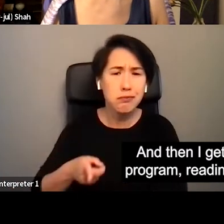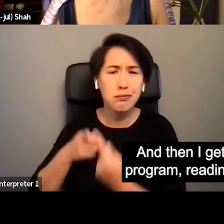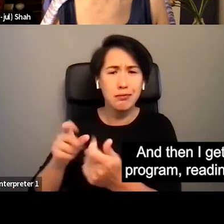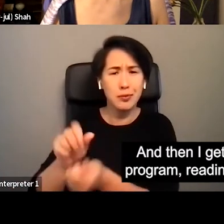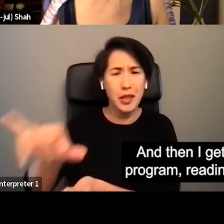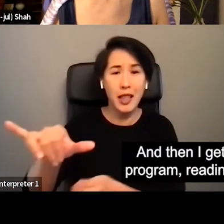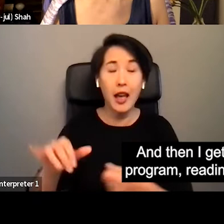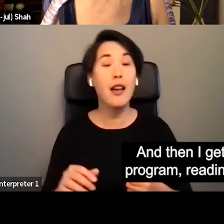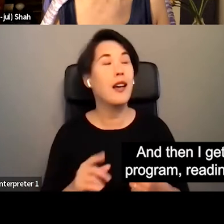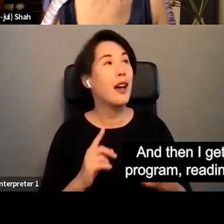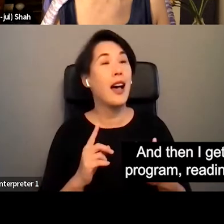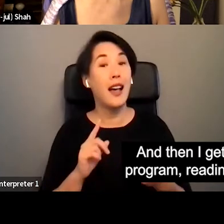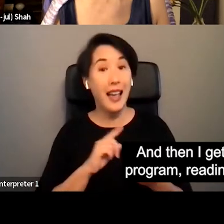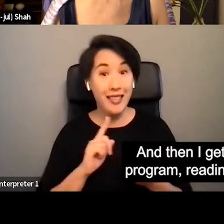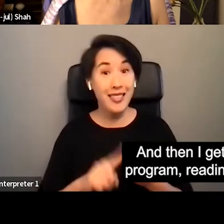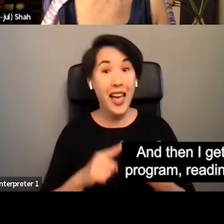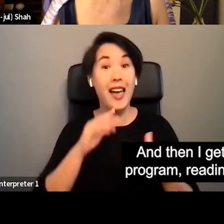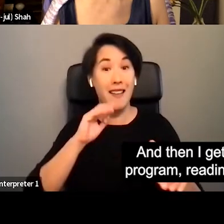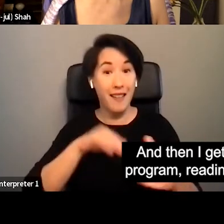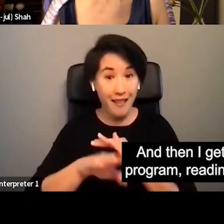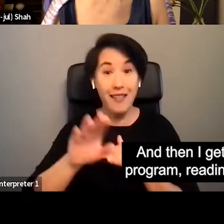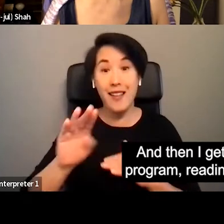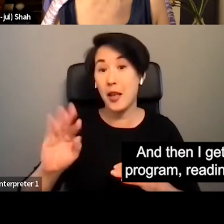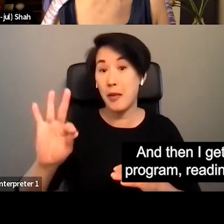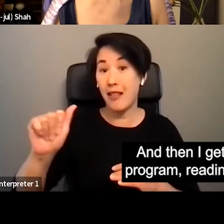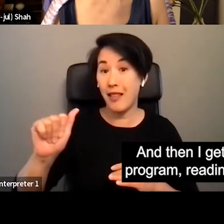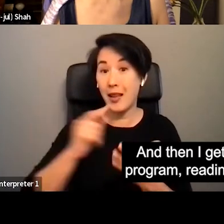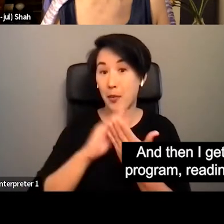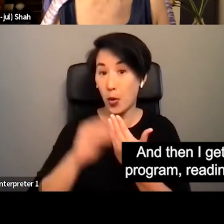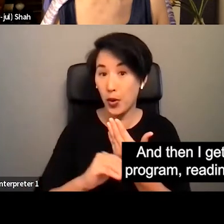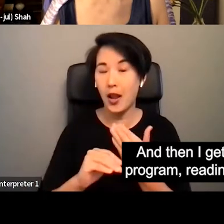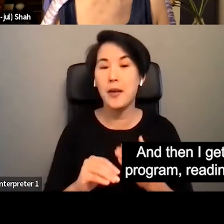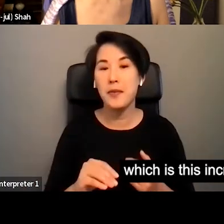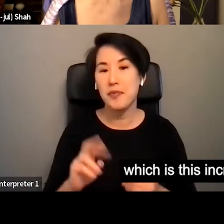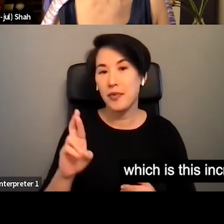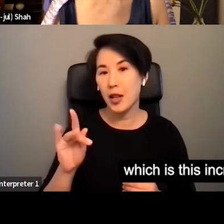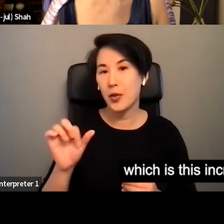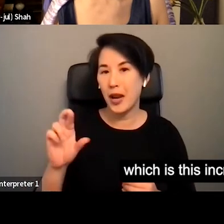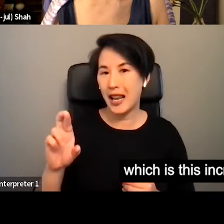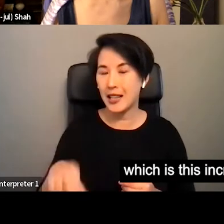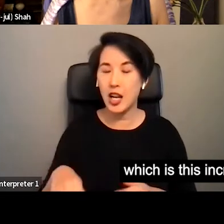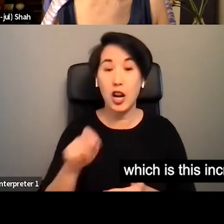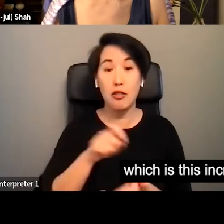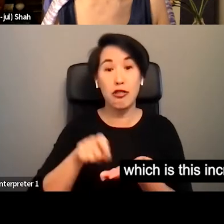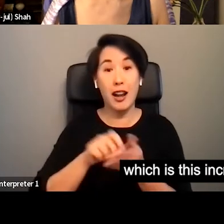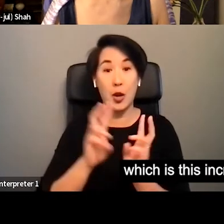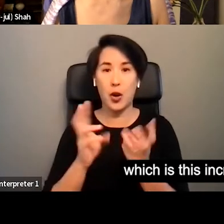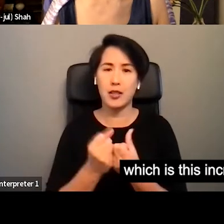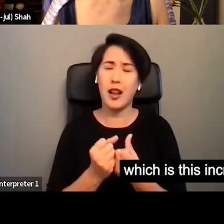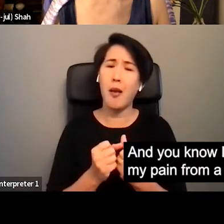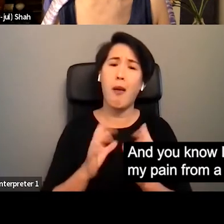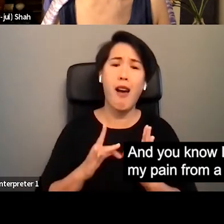to, you know, my MFA program at Rainier Writing Workshop, which was just an incredibly supportive